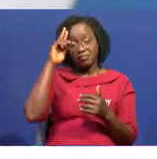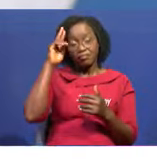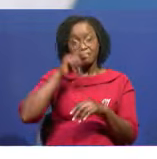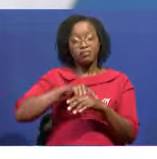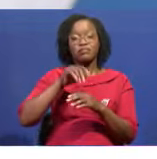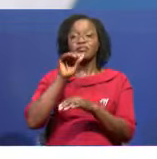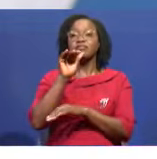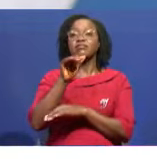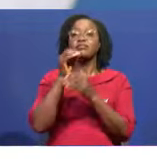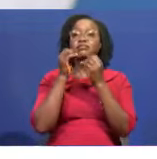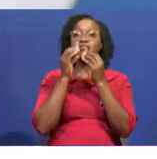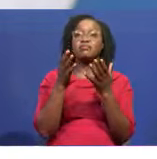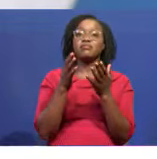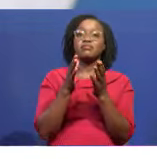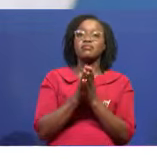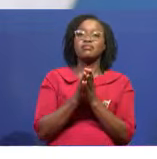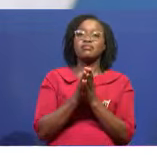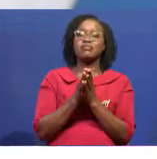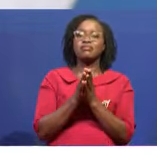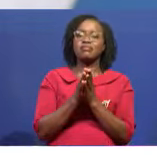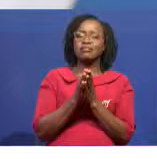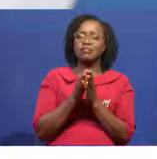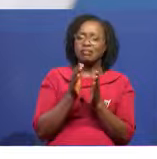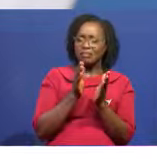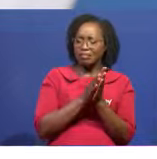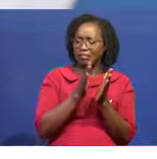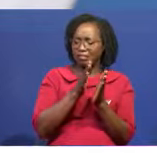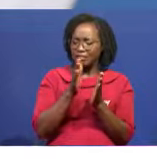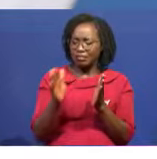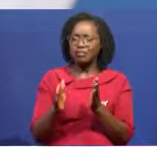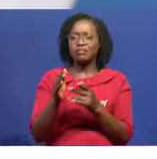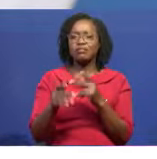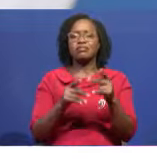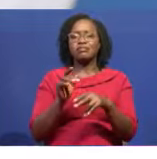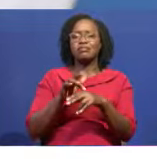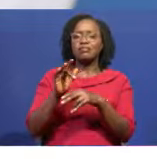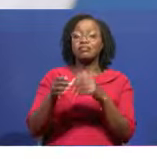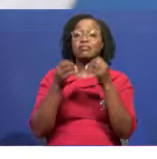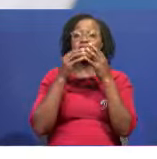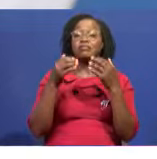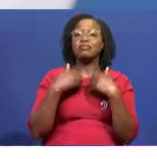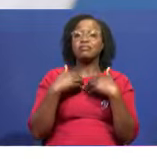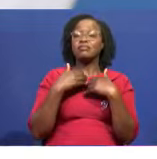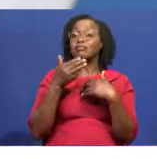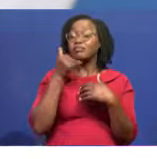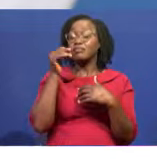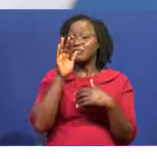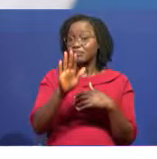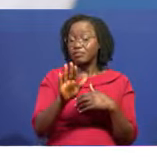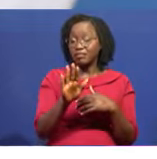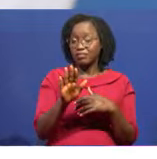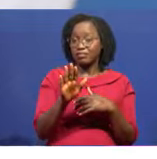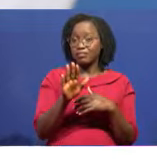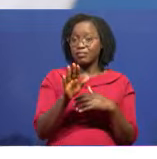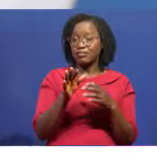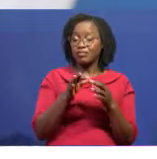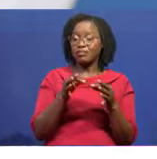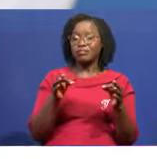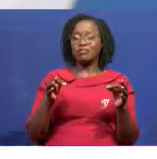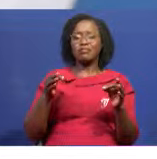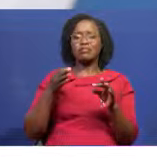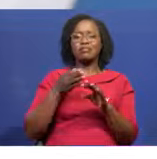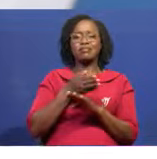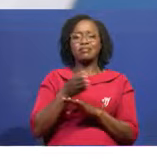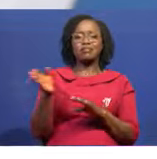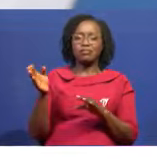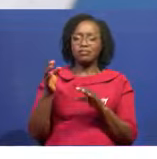requesting for information, it's a very tight, time-bound process. So the earlier you get the information, the better it is for you. And the longer it delays in